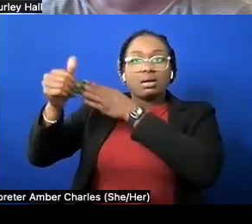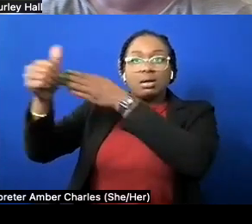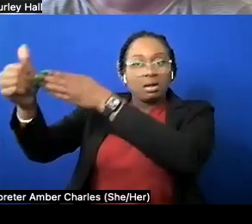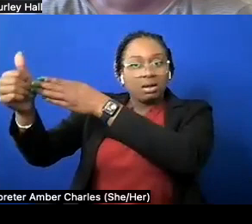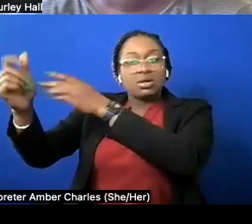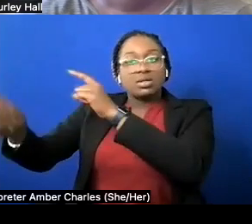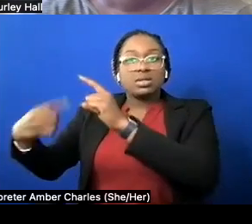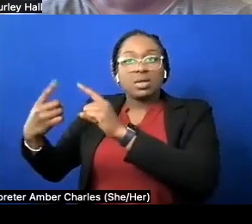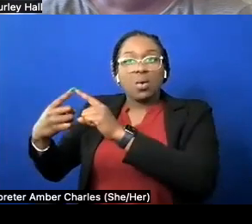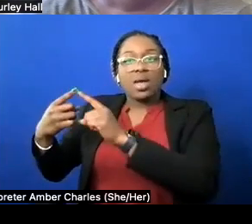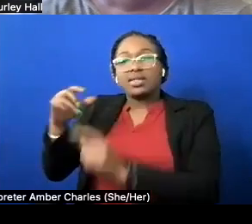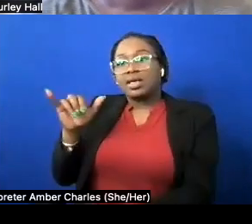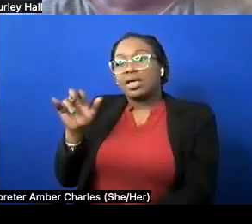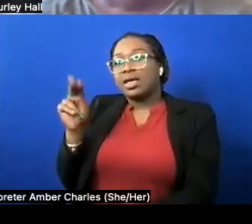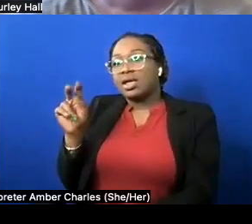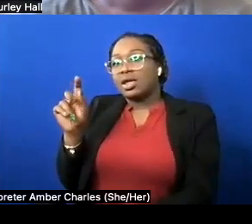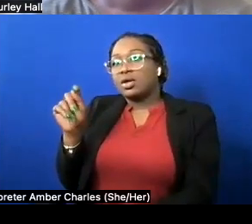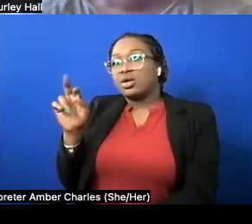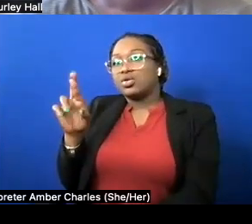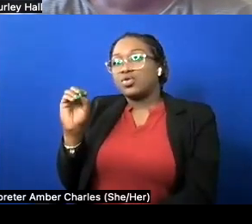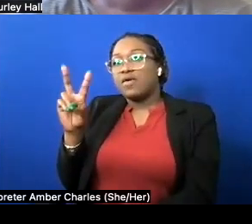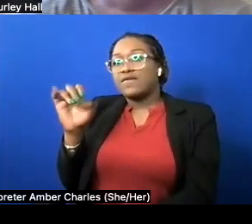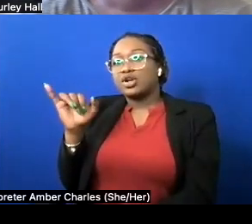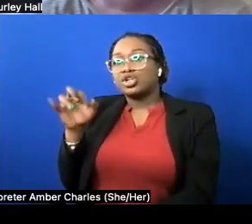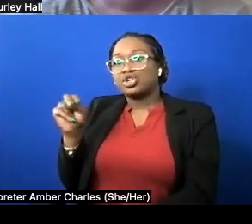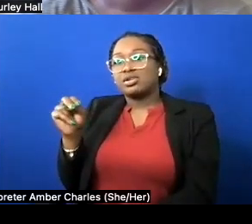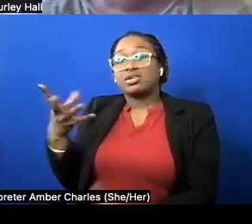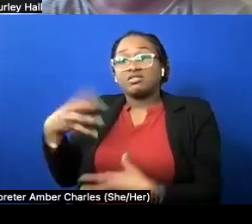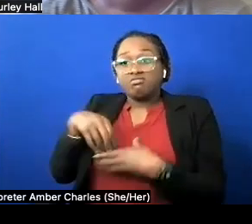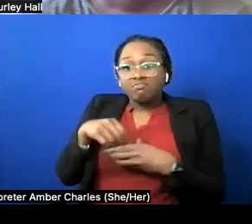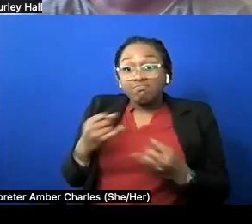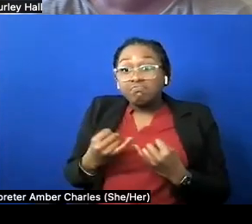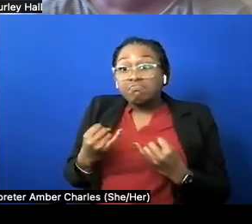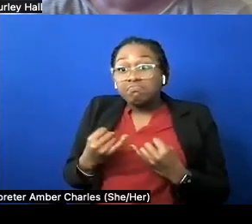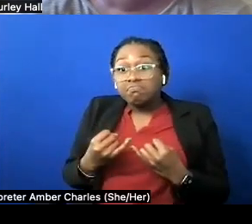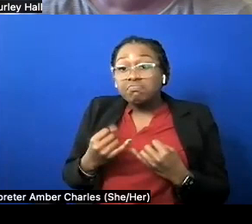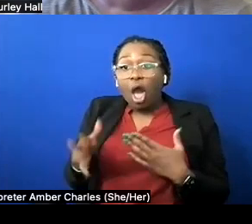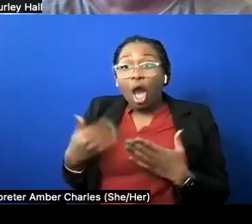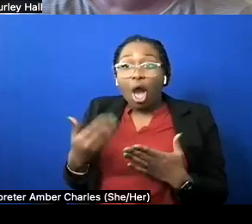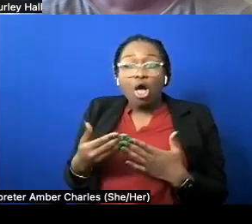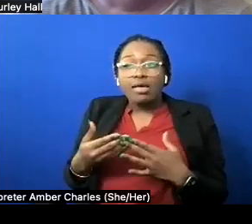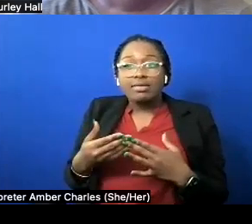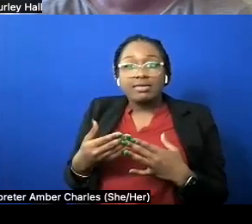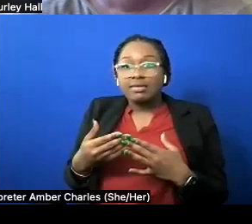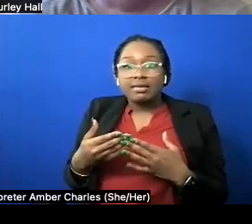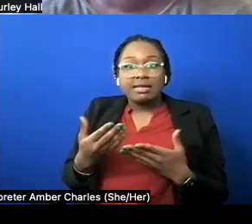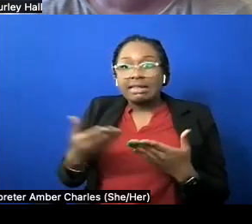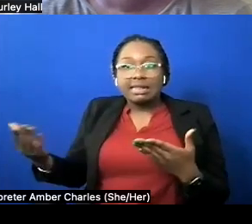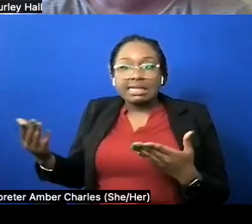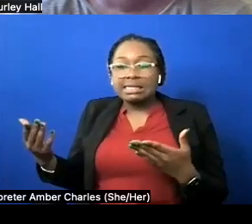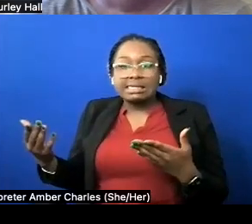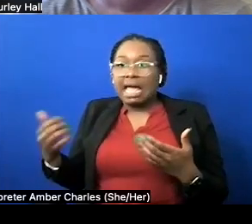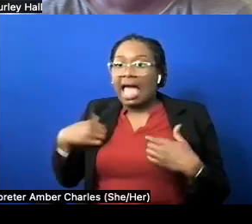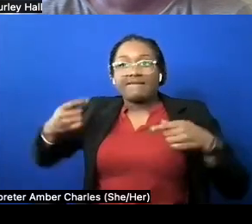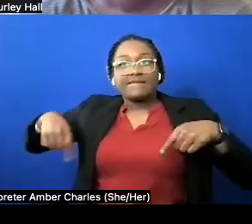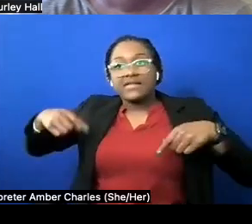when the introversion and all the other accompanying, you know, there's the introversion, I have anxiety,